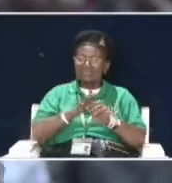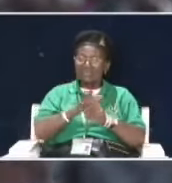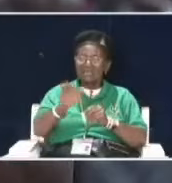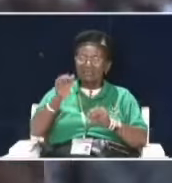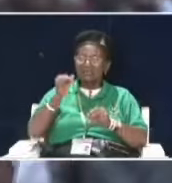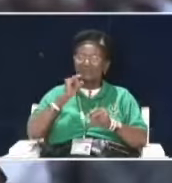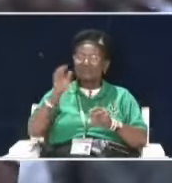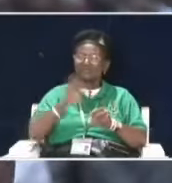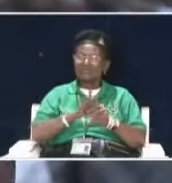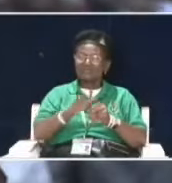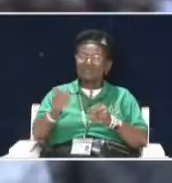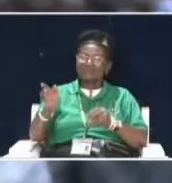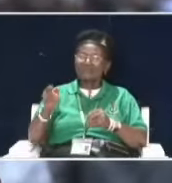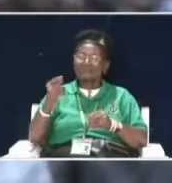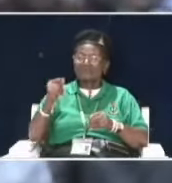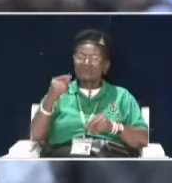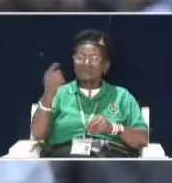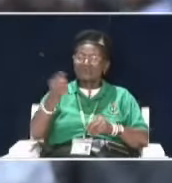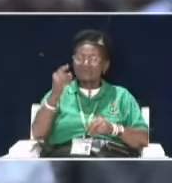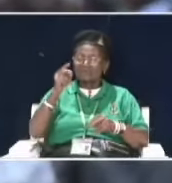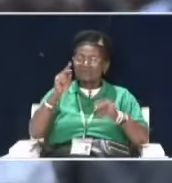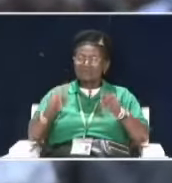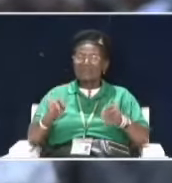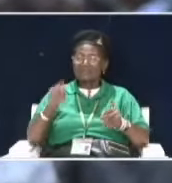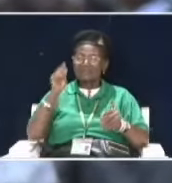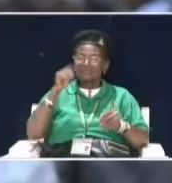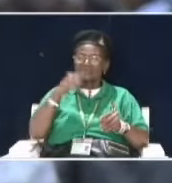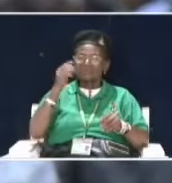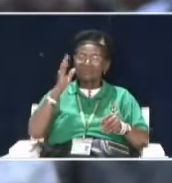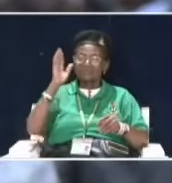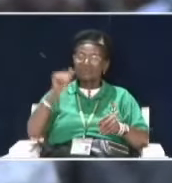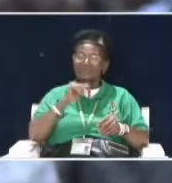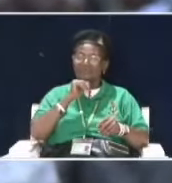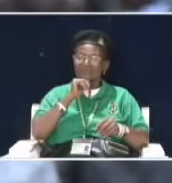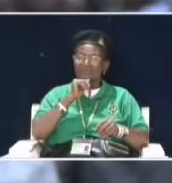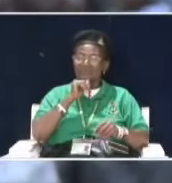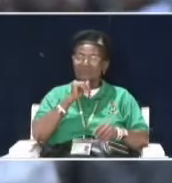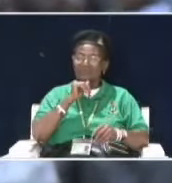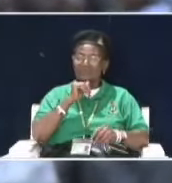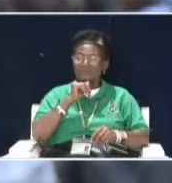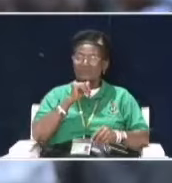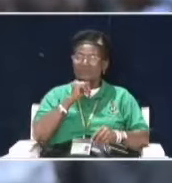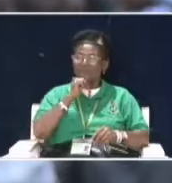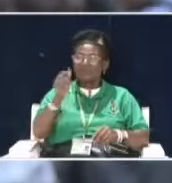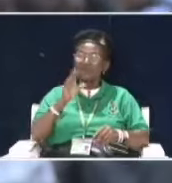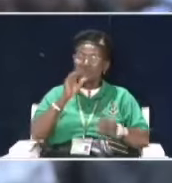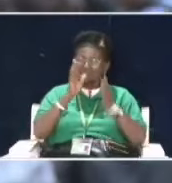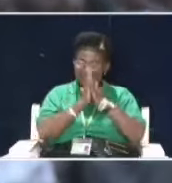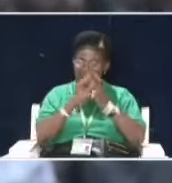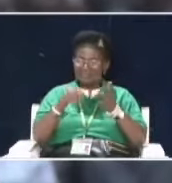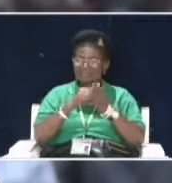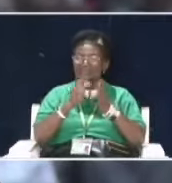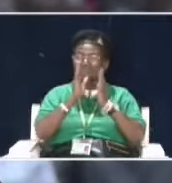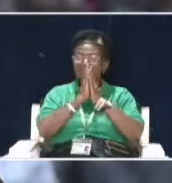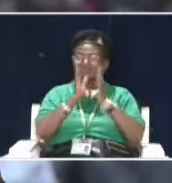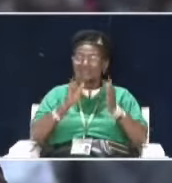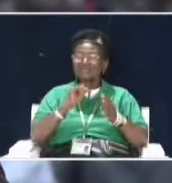The only fellow who will not pray this prayer the way it should be prayed is the one who is the fellow who is